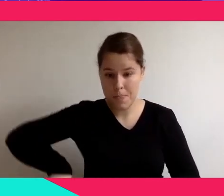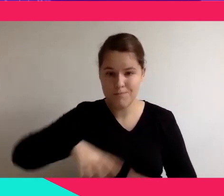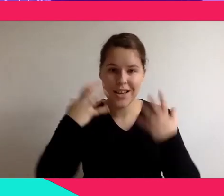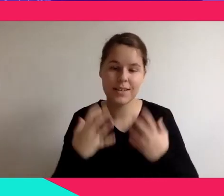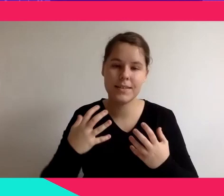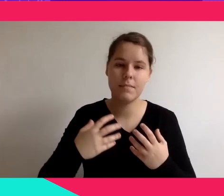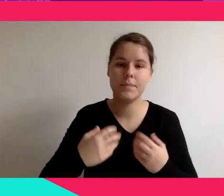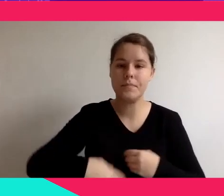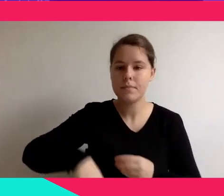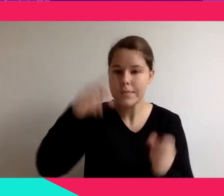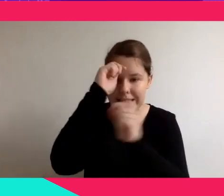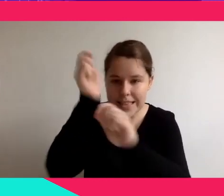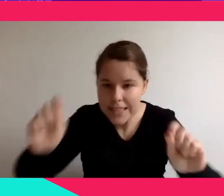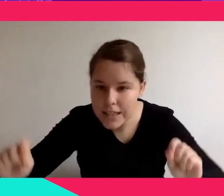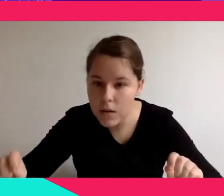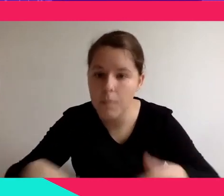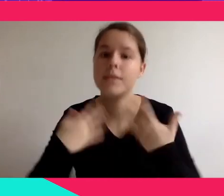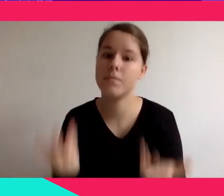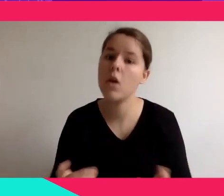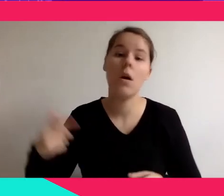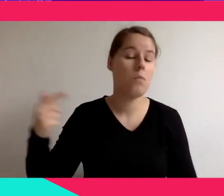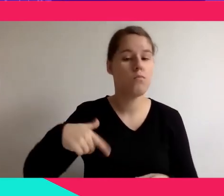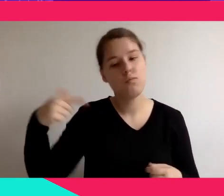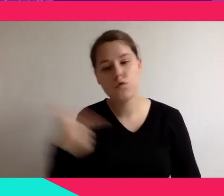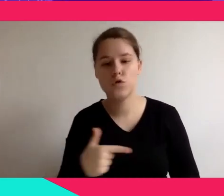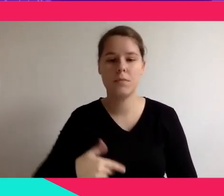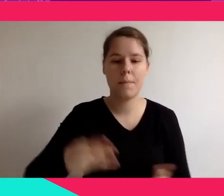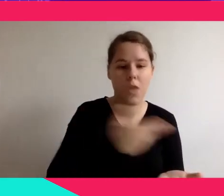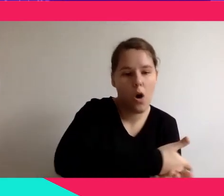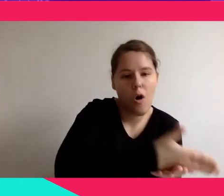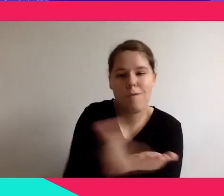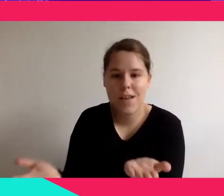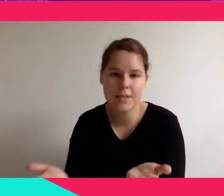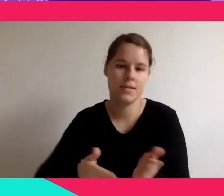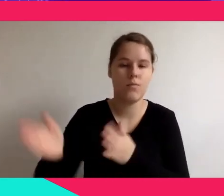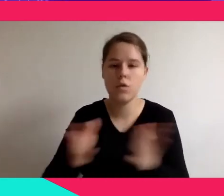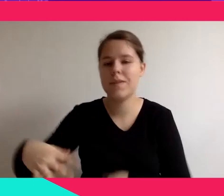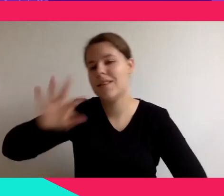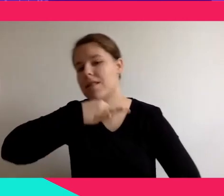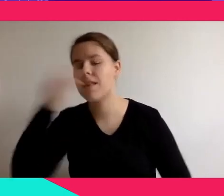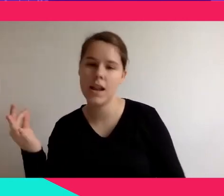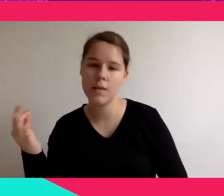collections and buildings, but we also live in a digital era.